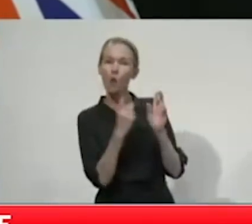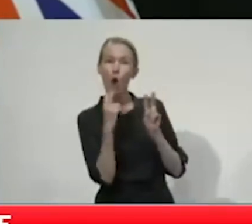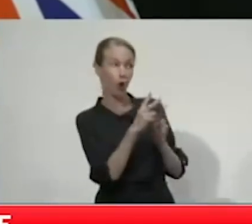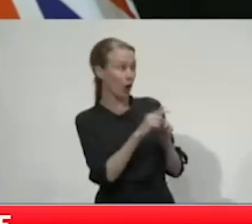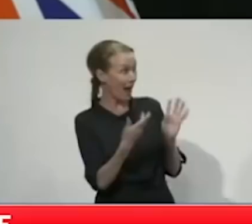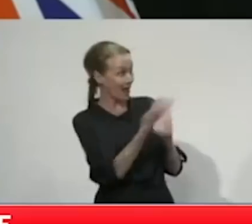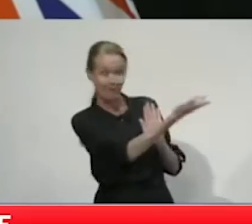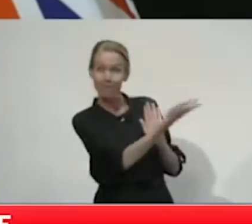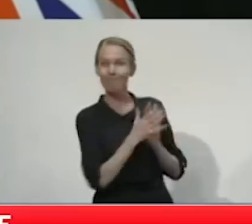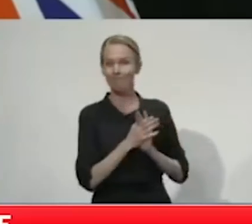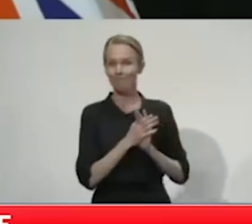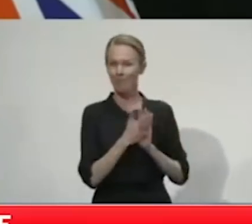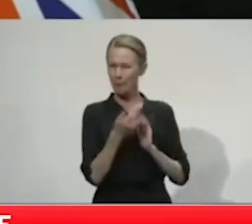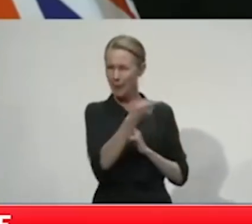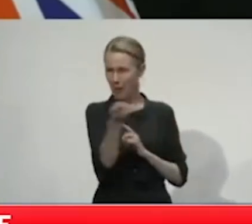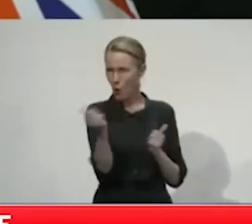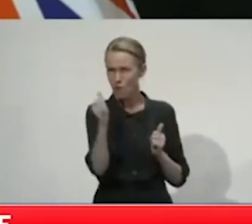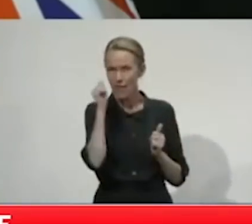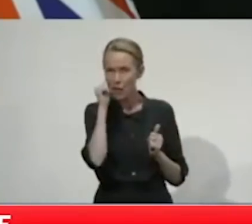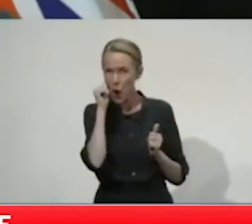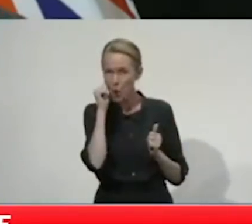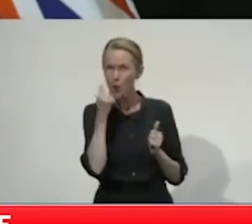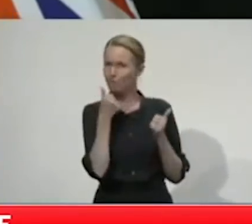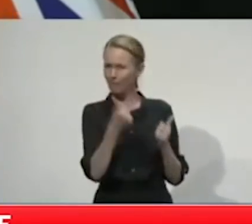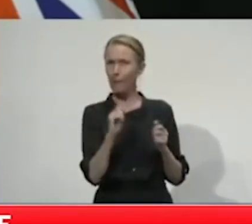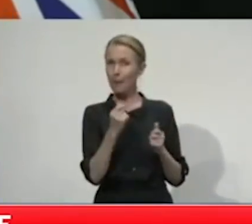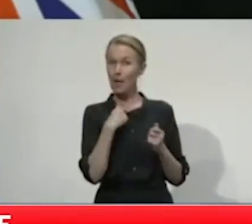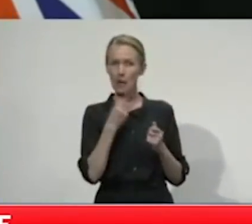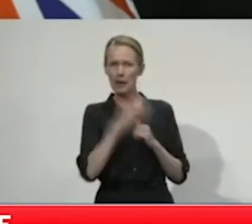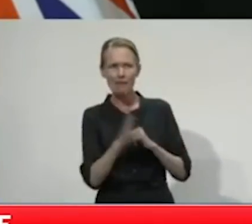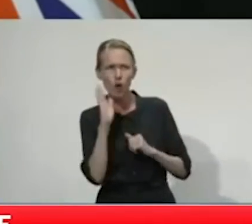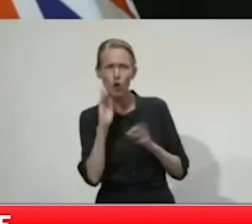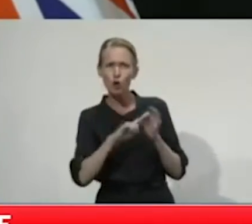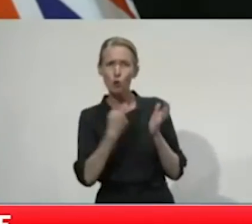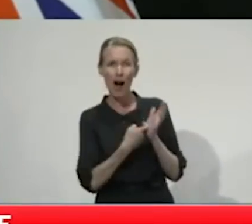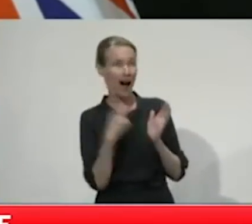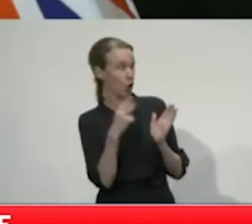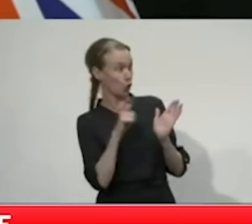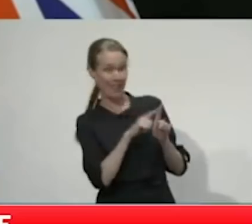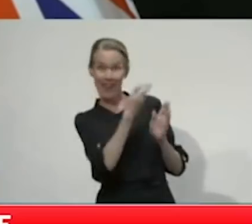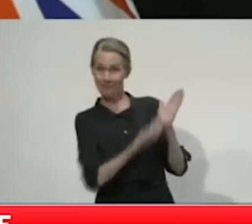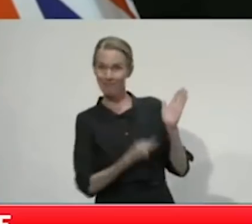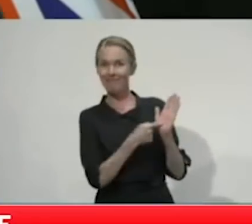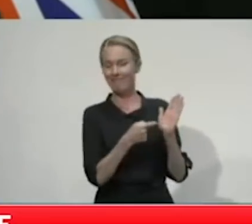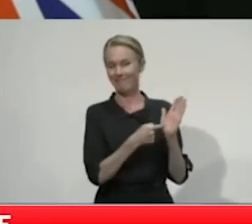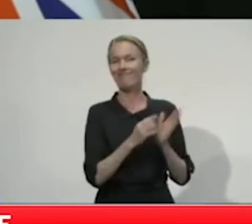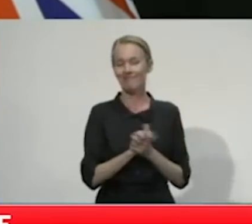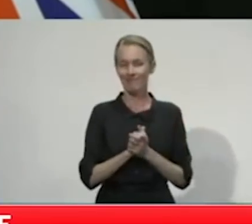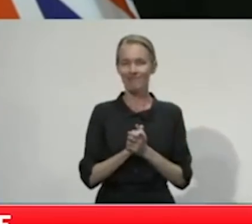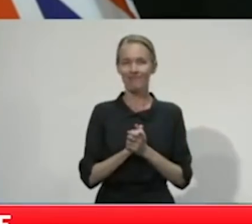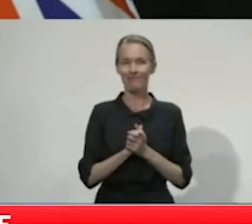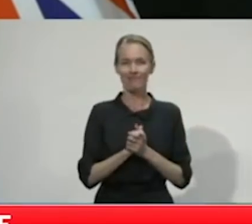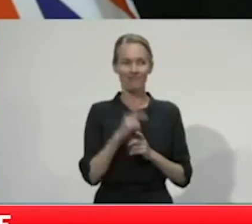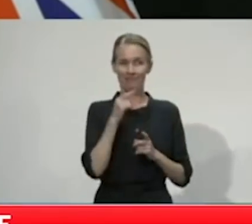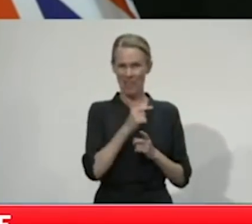will be familiar with them, but in case you're not, that's a QR code. This is not so if you've photographed it, that is not a